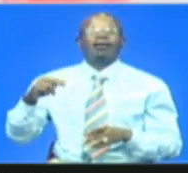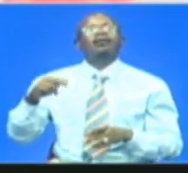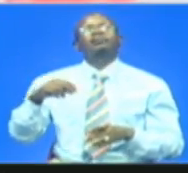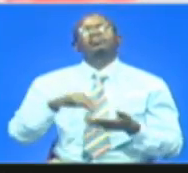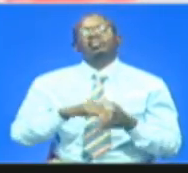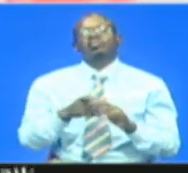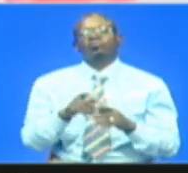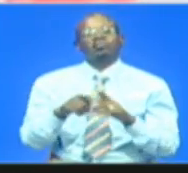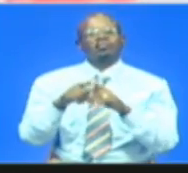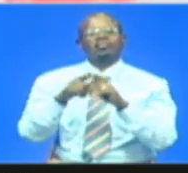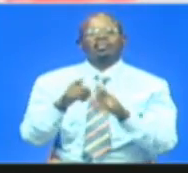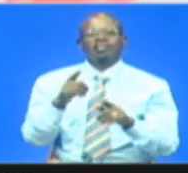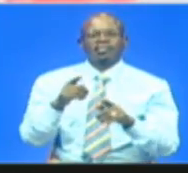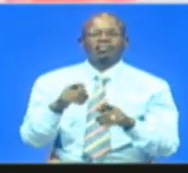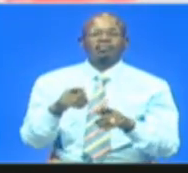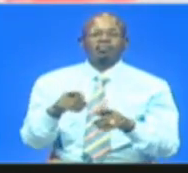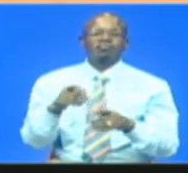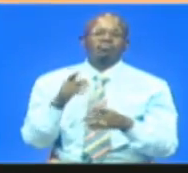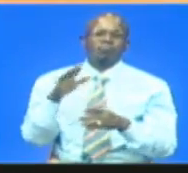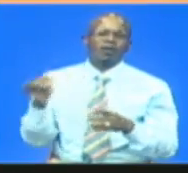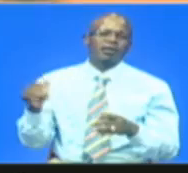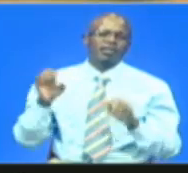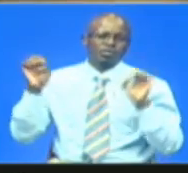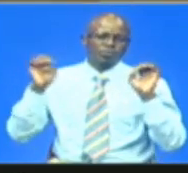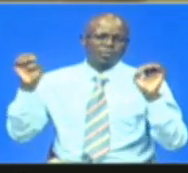from Ethiopia in the same month.